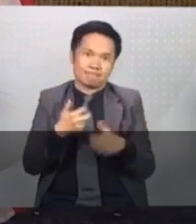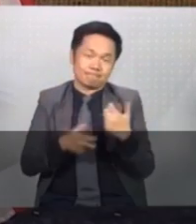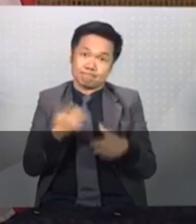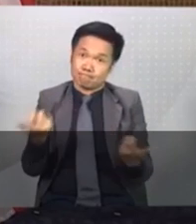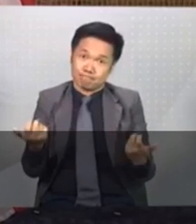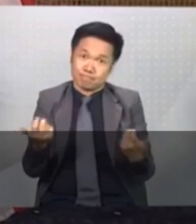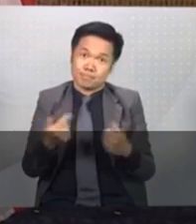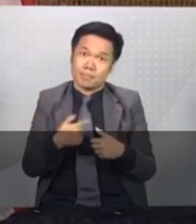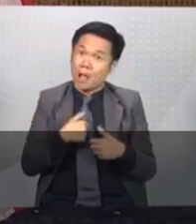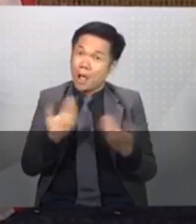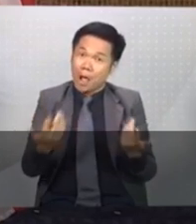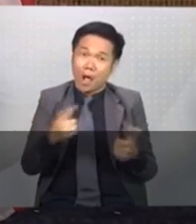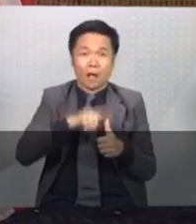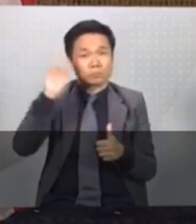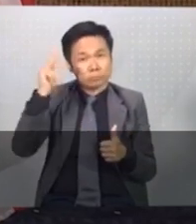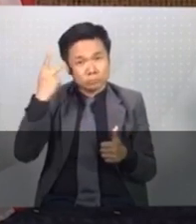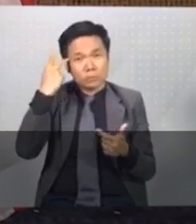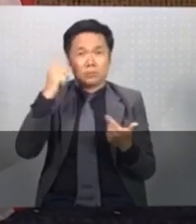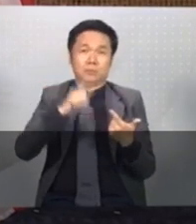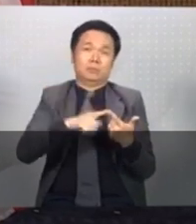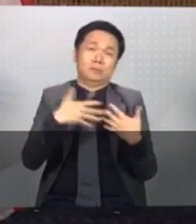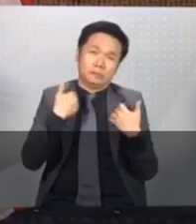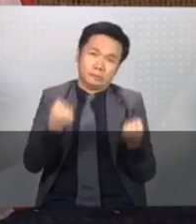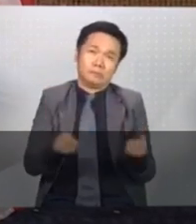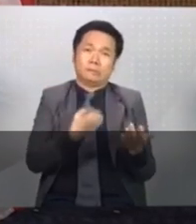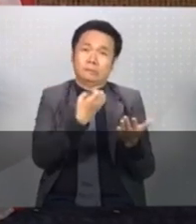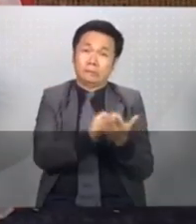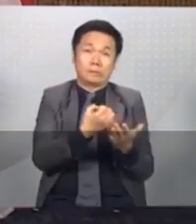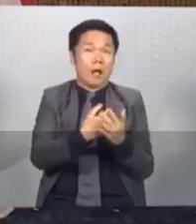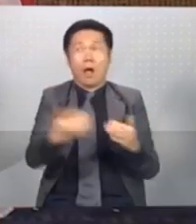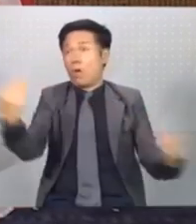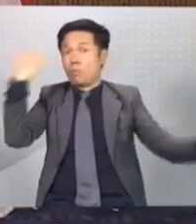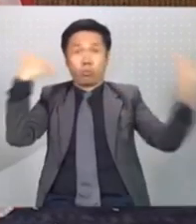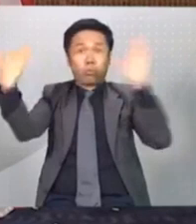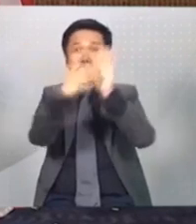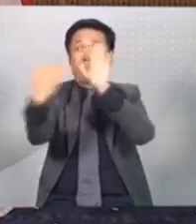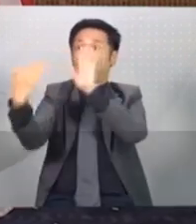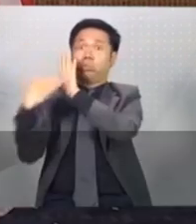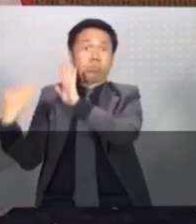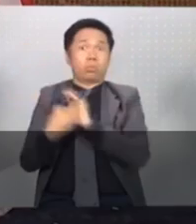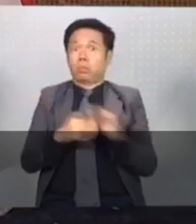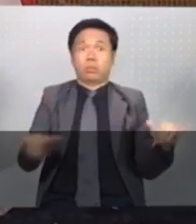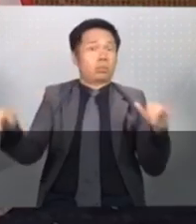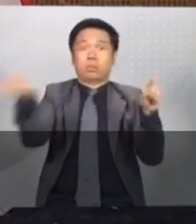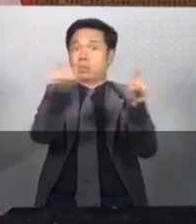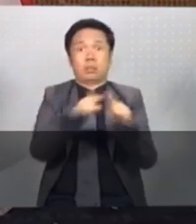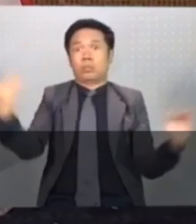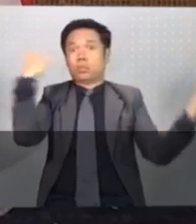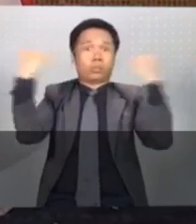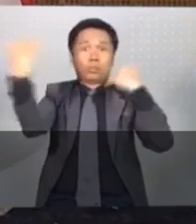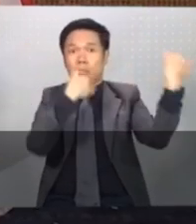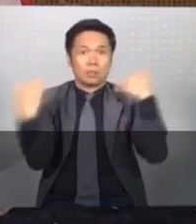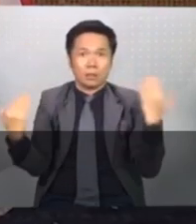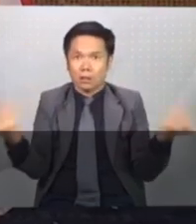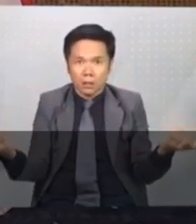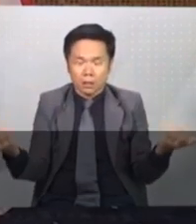I face political, economic, and health crisis all at the same time. And this unprecedented situation,